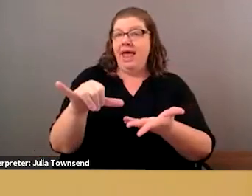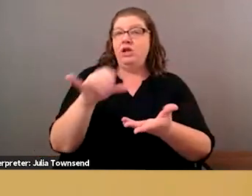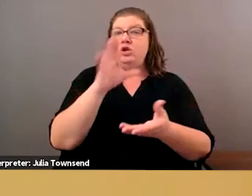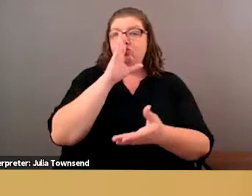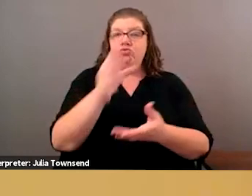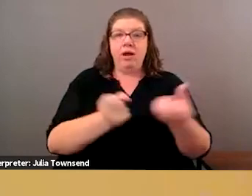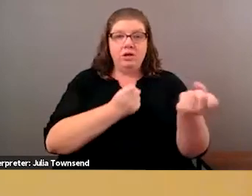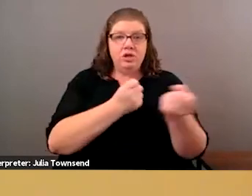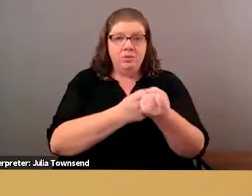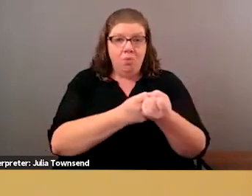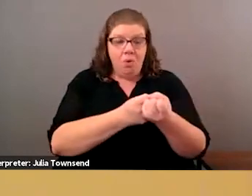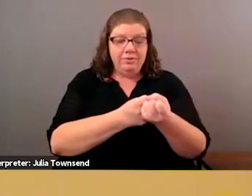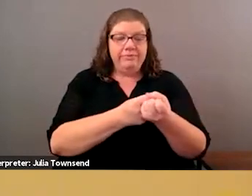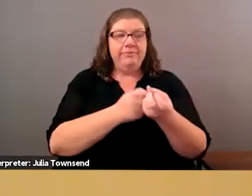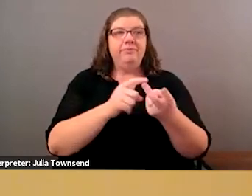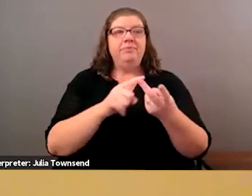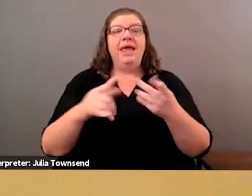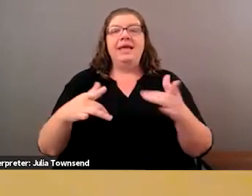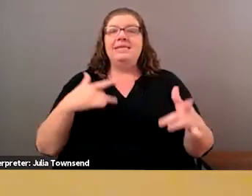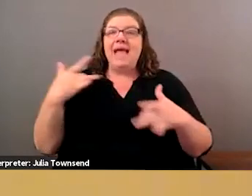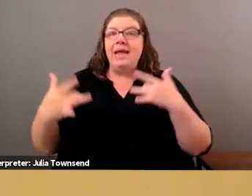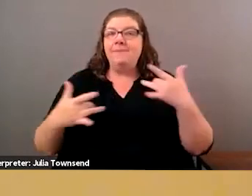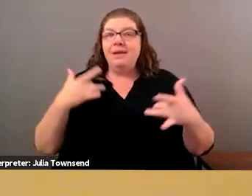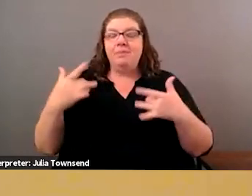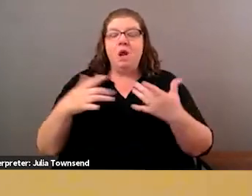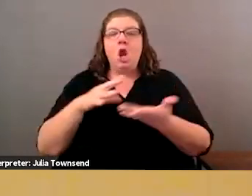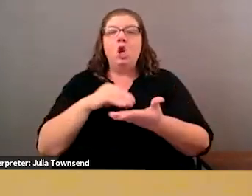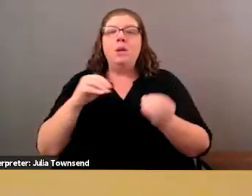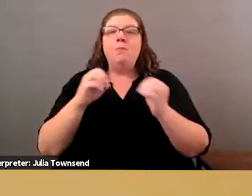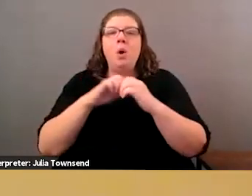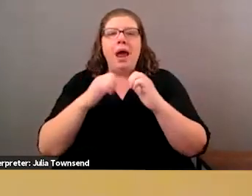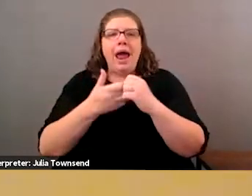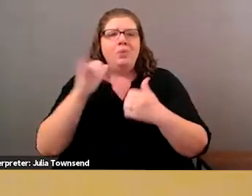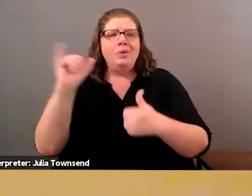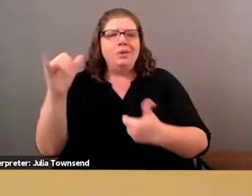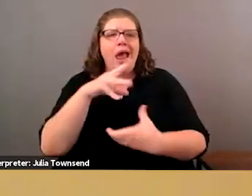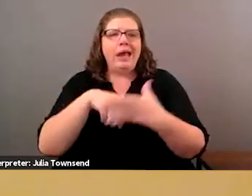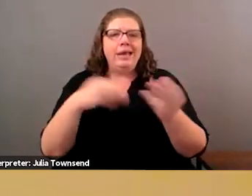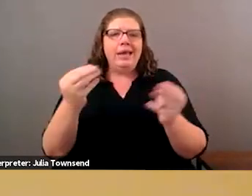support and excitement for learning more about how to do that in math lessons.